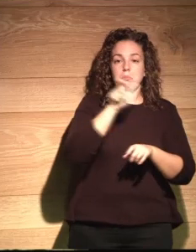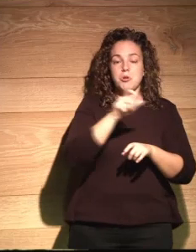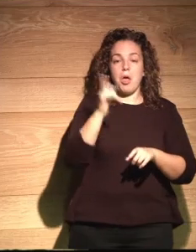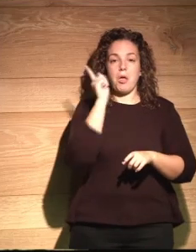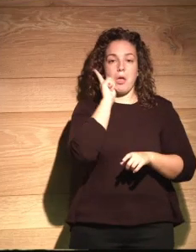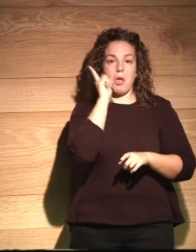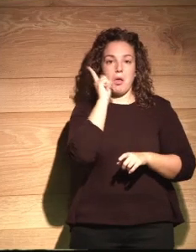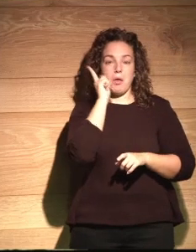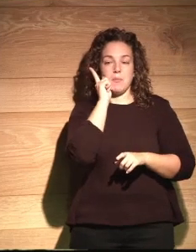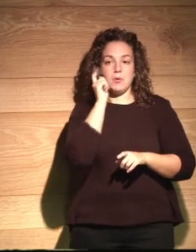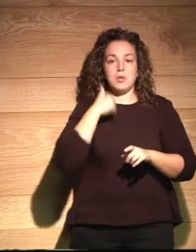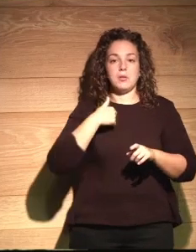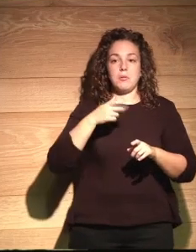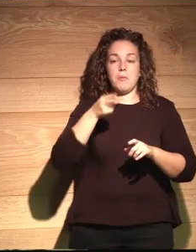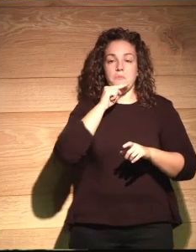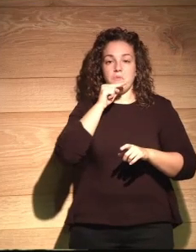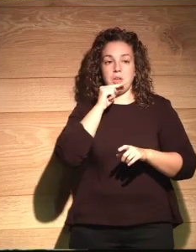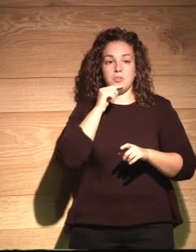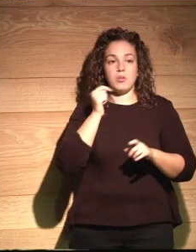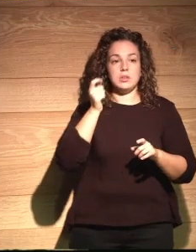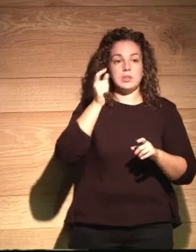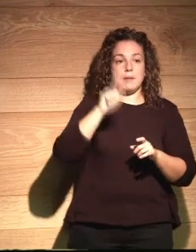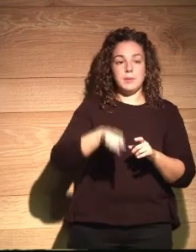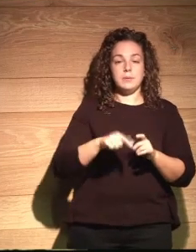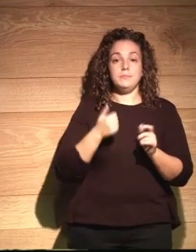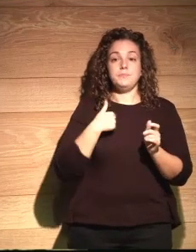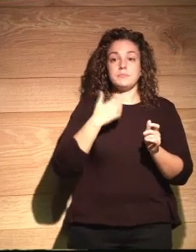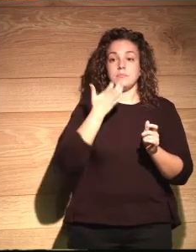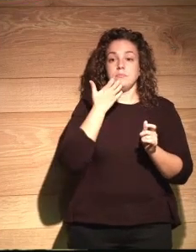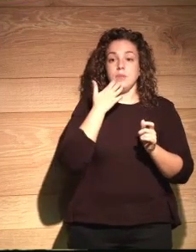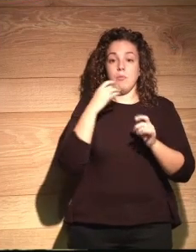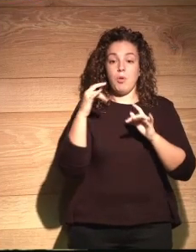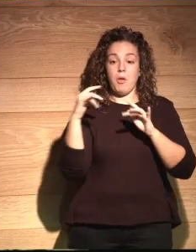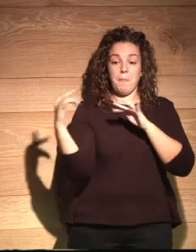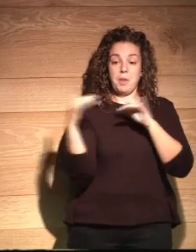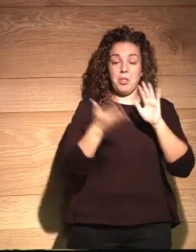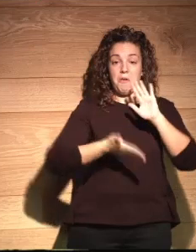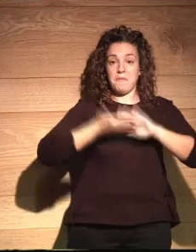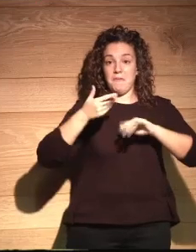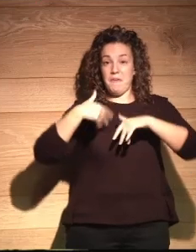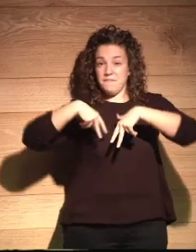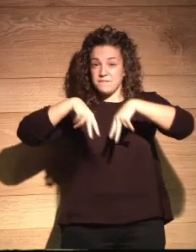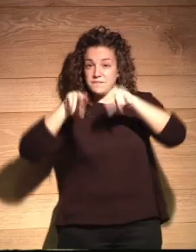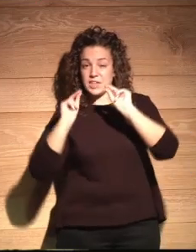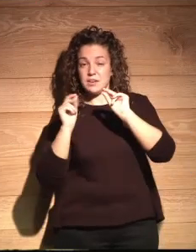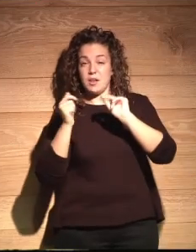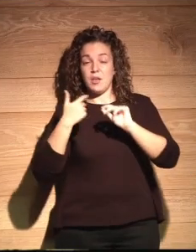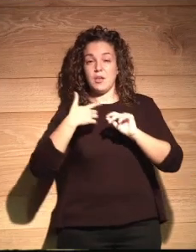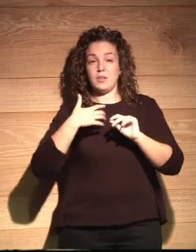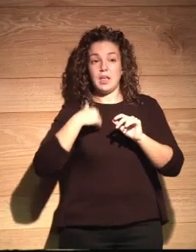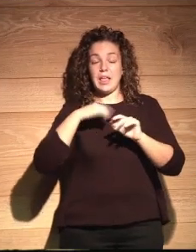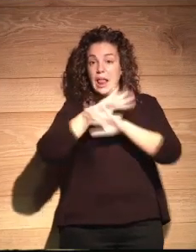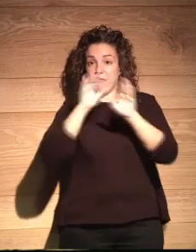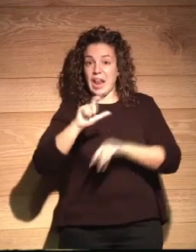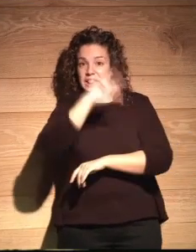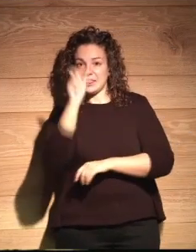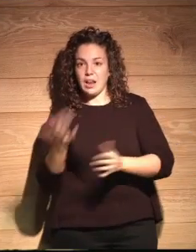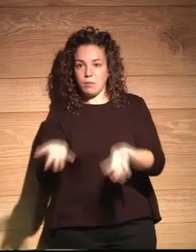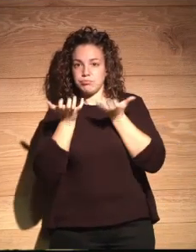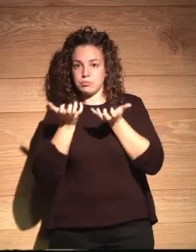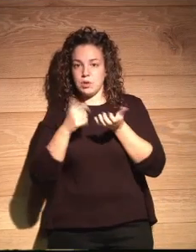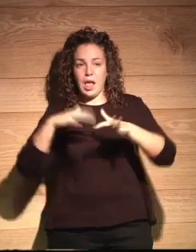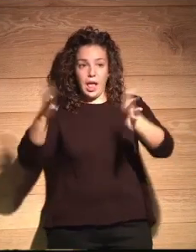overtime. Some of you might remember the headbutt by Zidane. And finally, Italy wins. Hey, big applause.